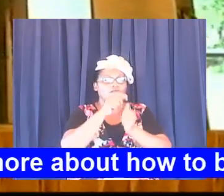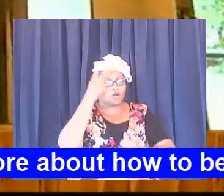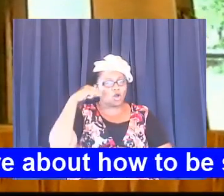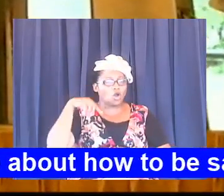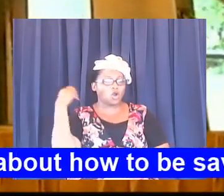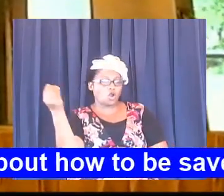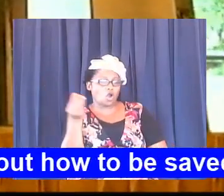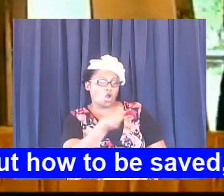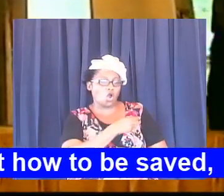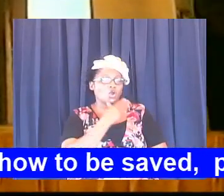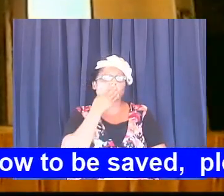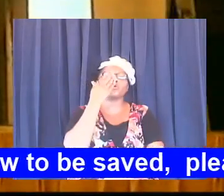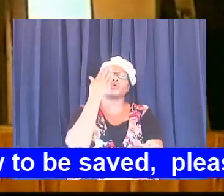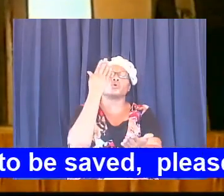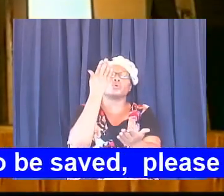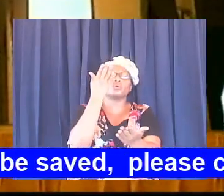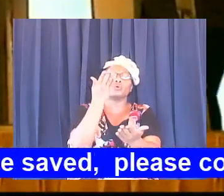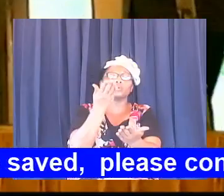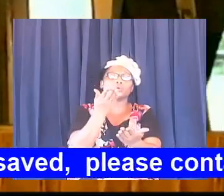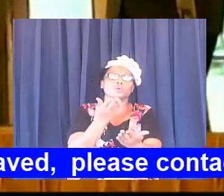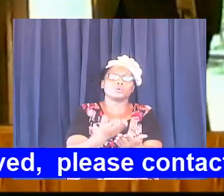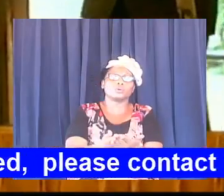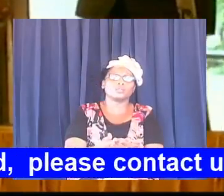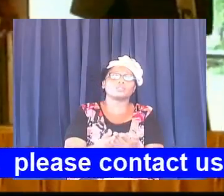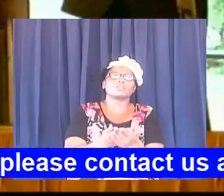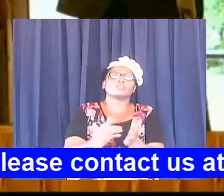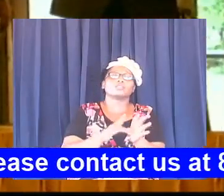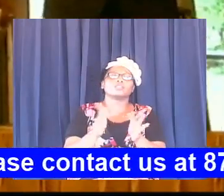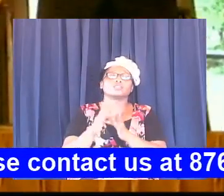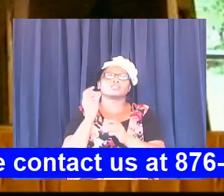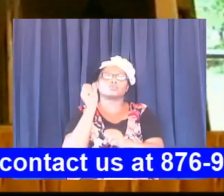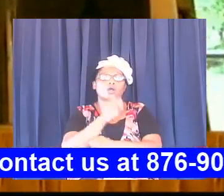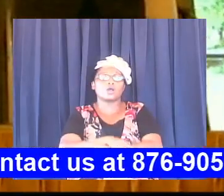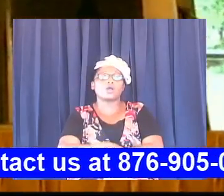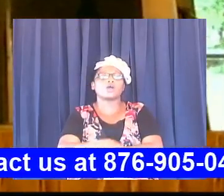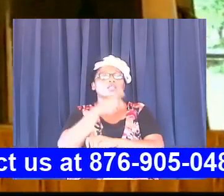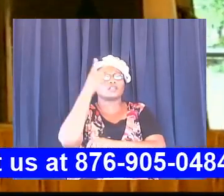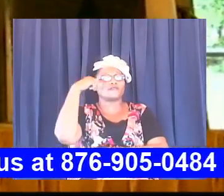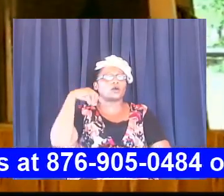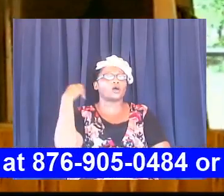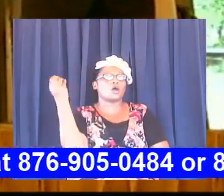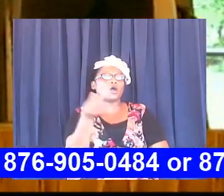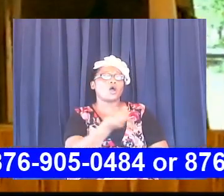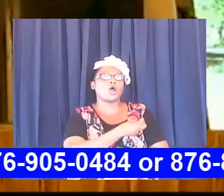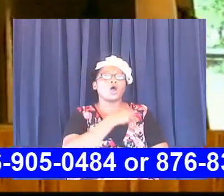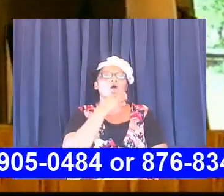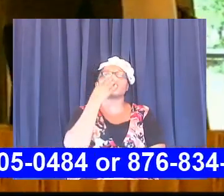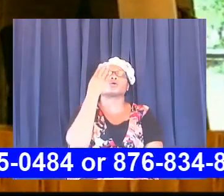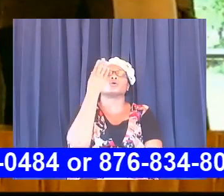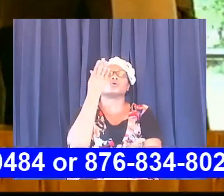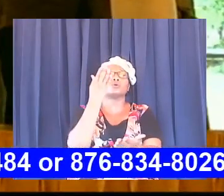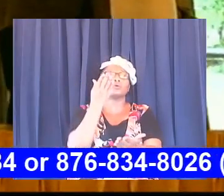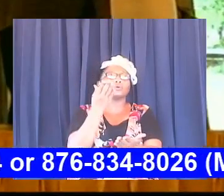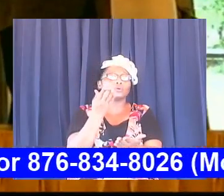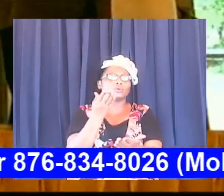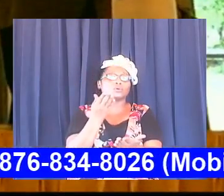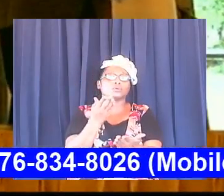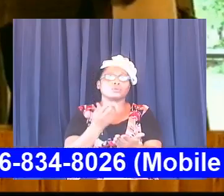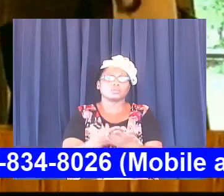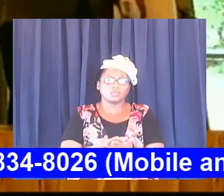Together for thank you, our Jesus. Good. Thank you, great God. He is working for mighty our God, good.